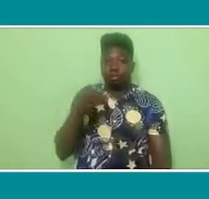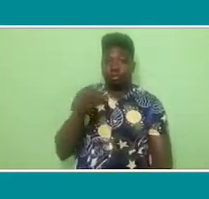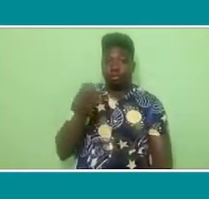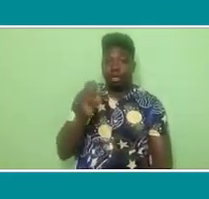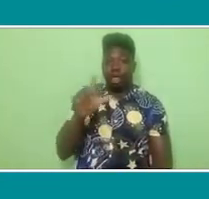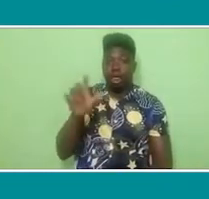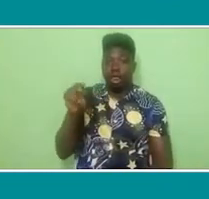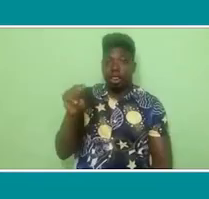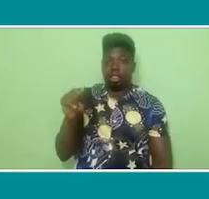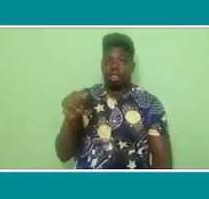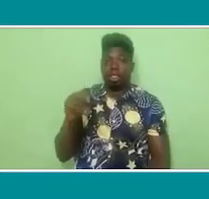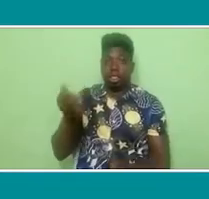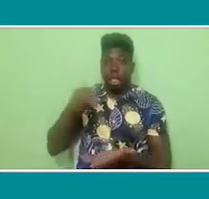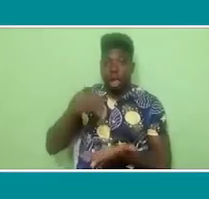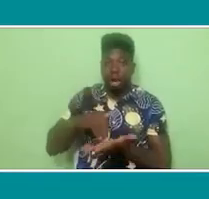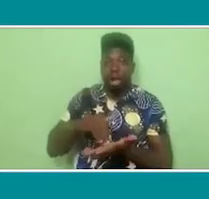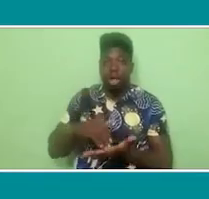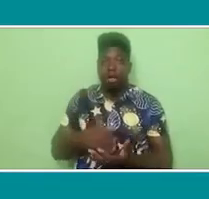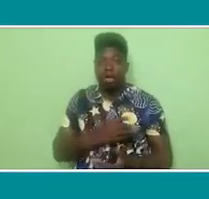and exhaling out.